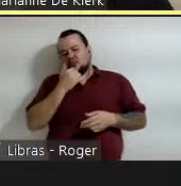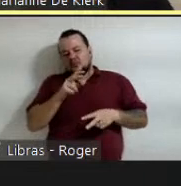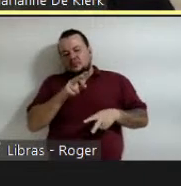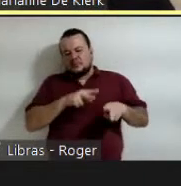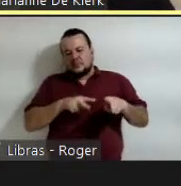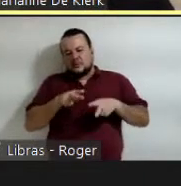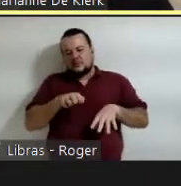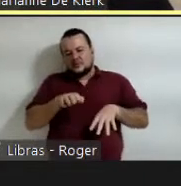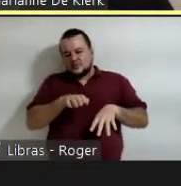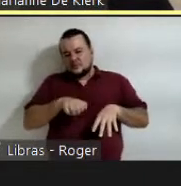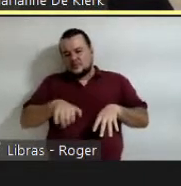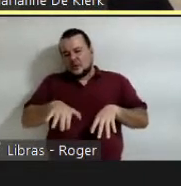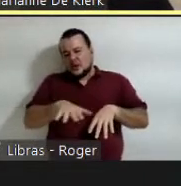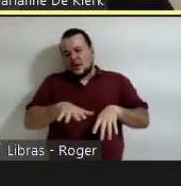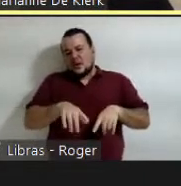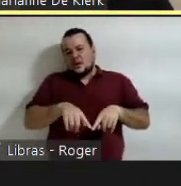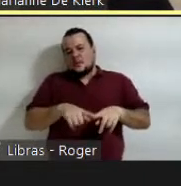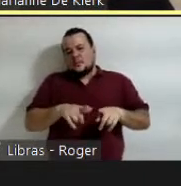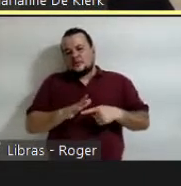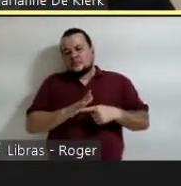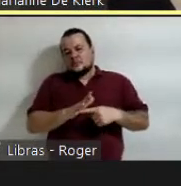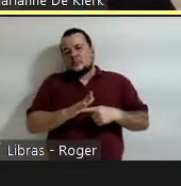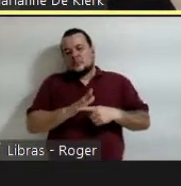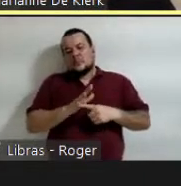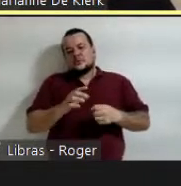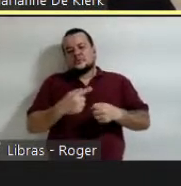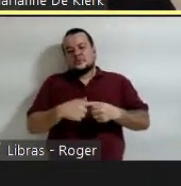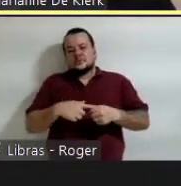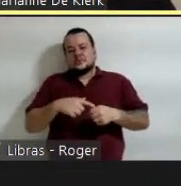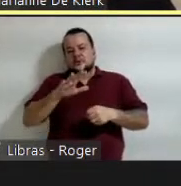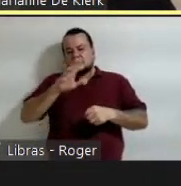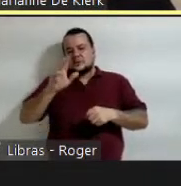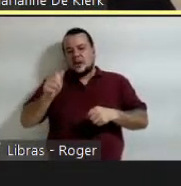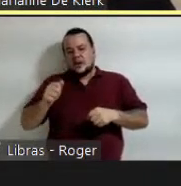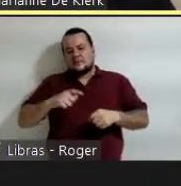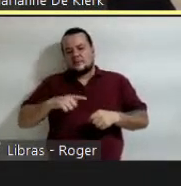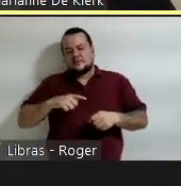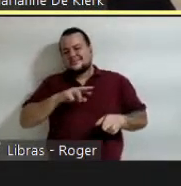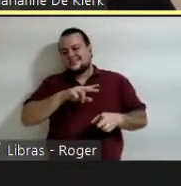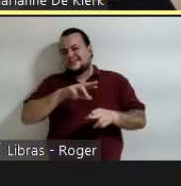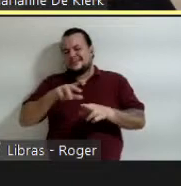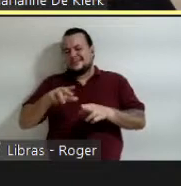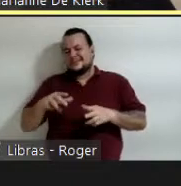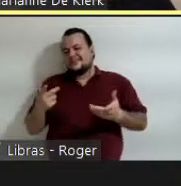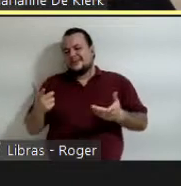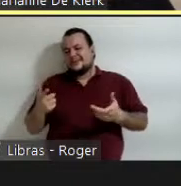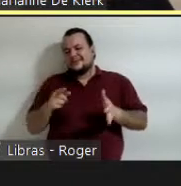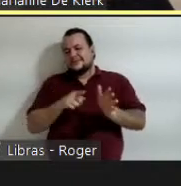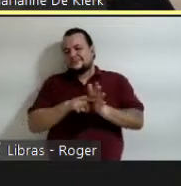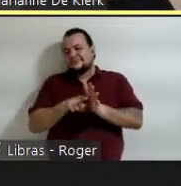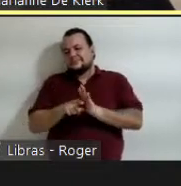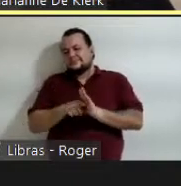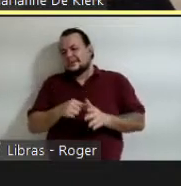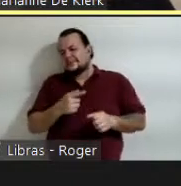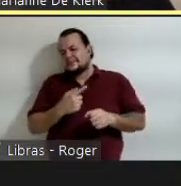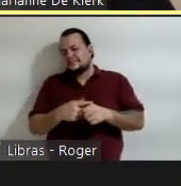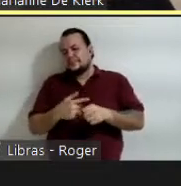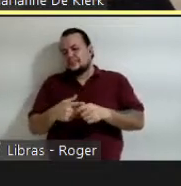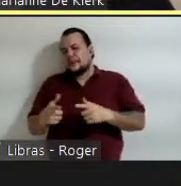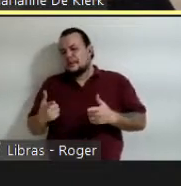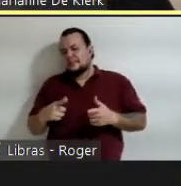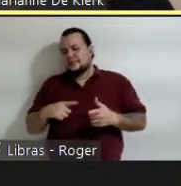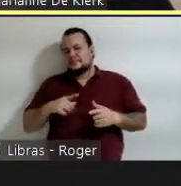that now has multiple issues. Very fine buildings, very poorly maintained. Some